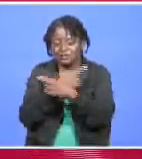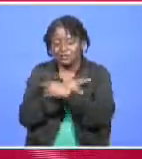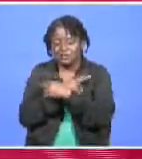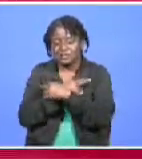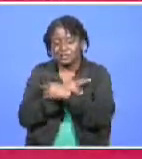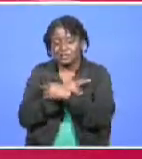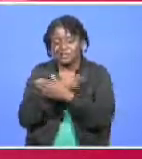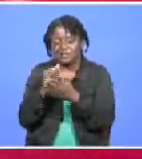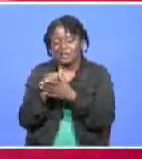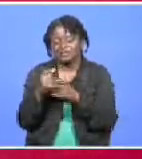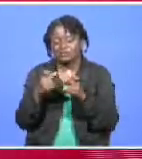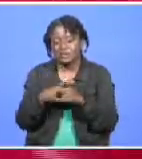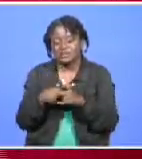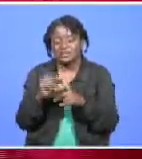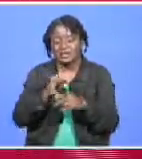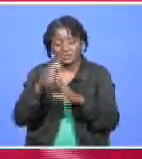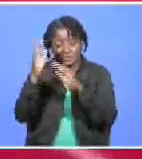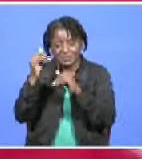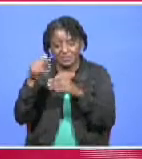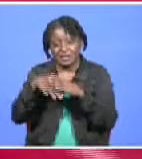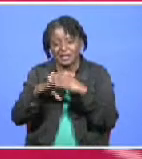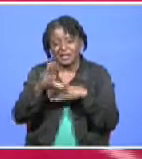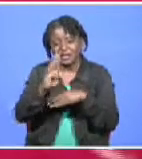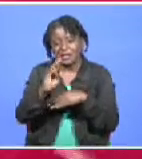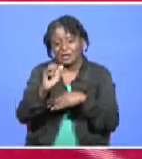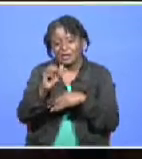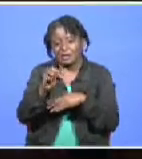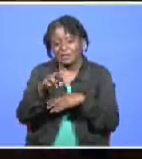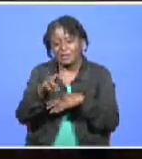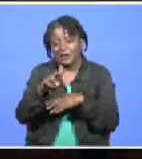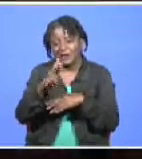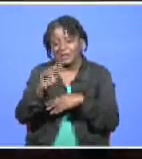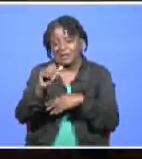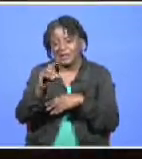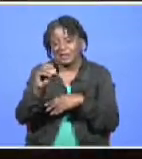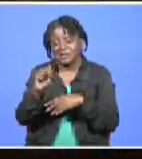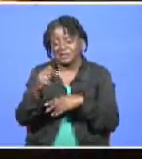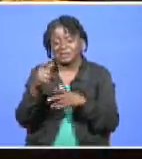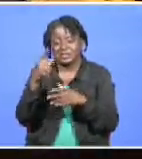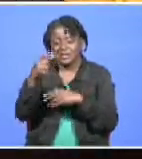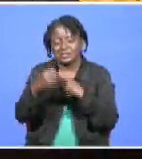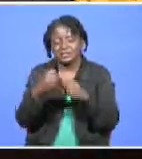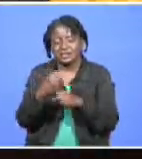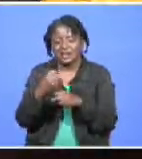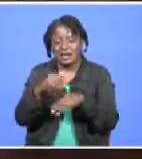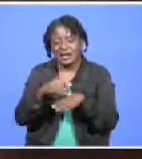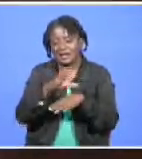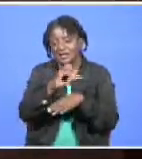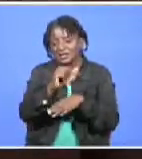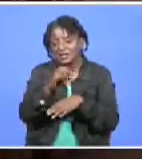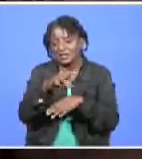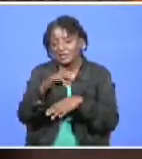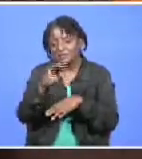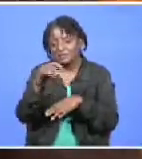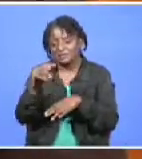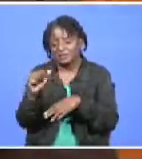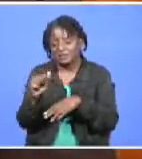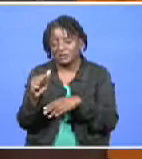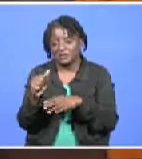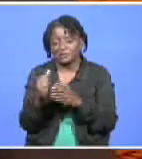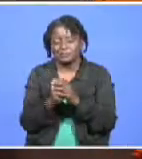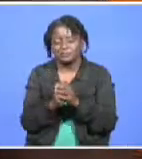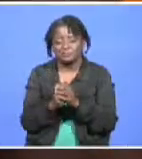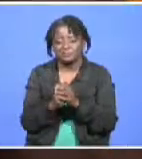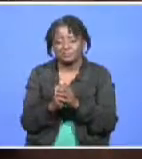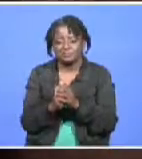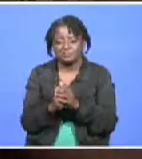to in Barbados next year at the Carifta Games. This past weekend was the National Sports Awards, and being honored with the Community Sports Award